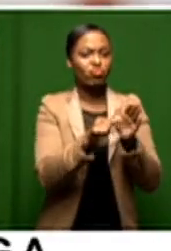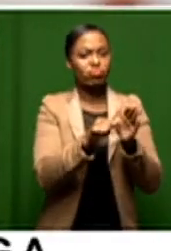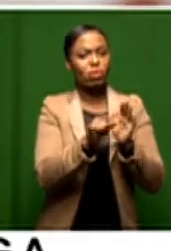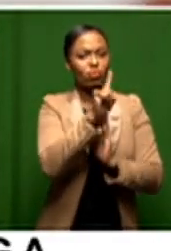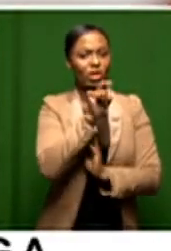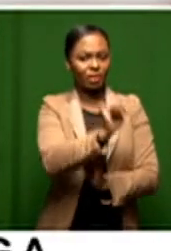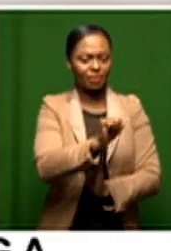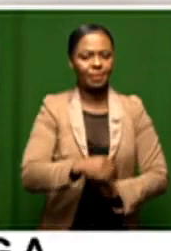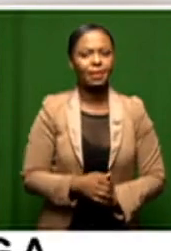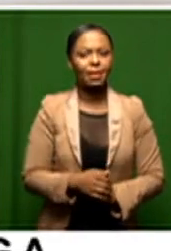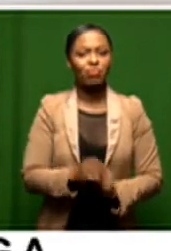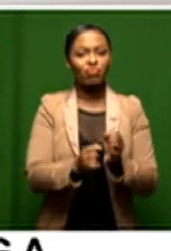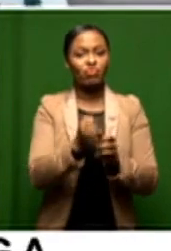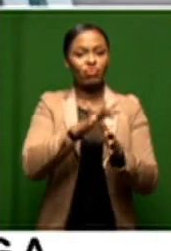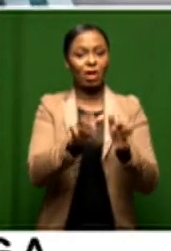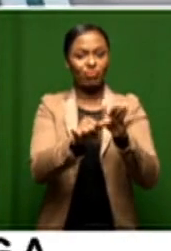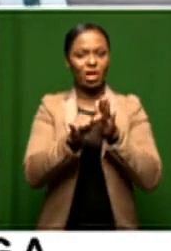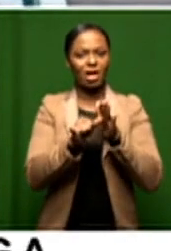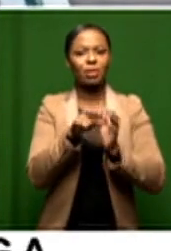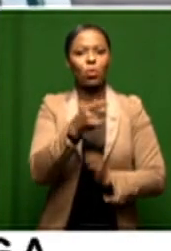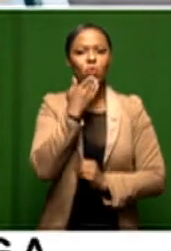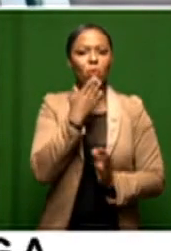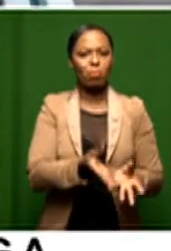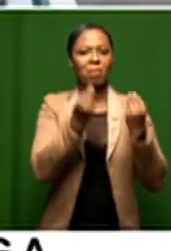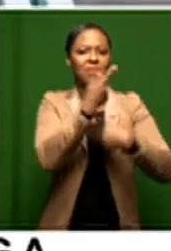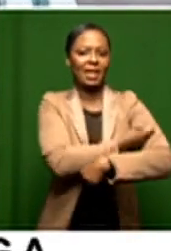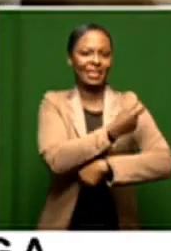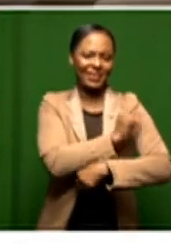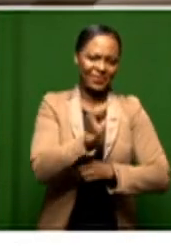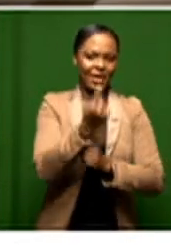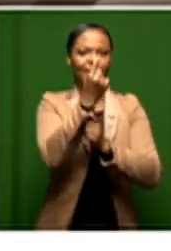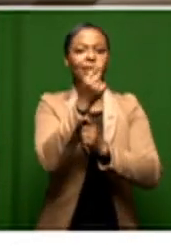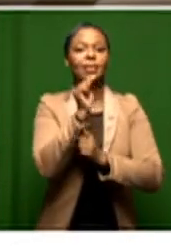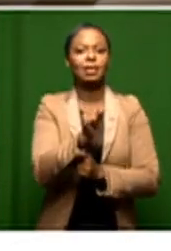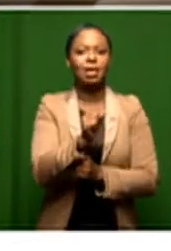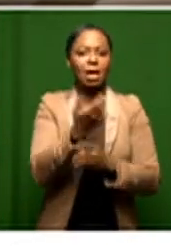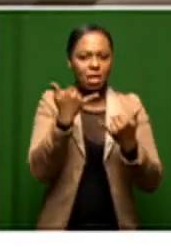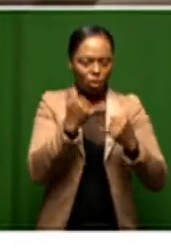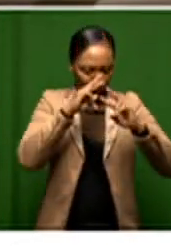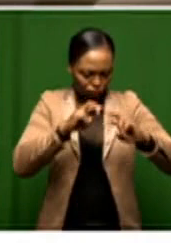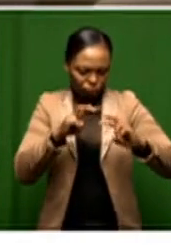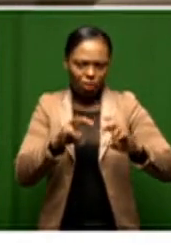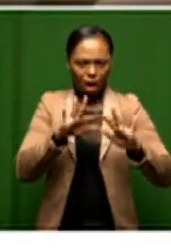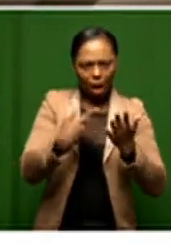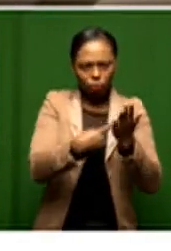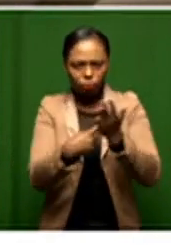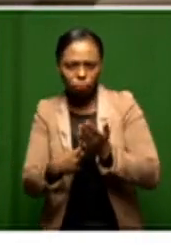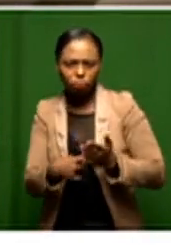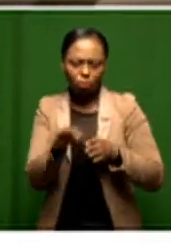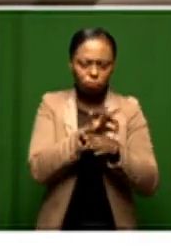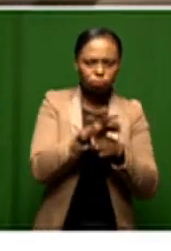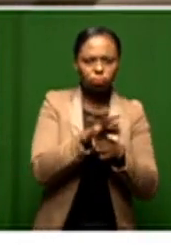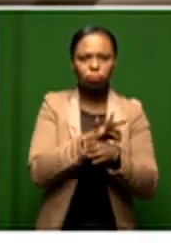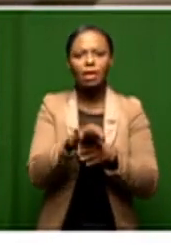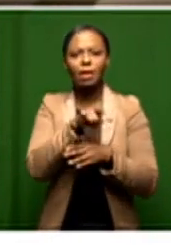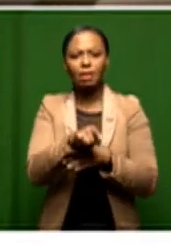The prioritization of who gets the vaccine first is being worked on, and has been provided recommendations